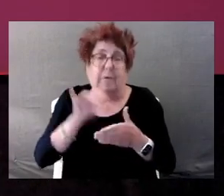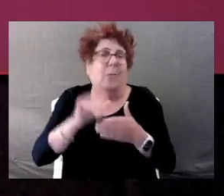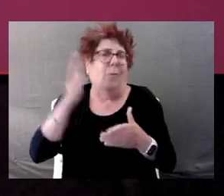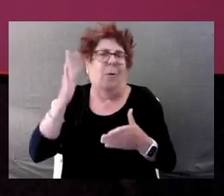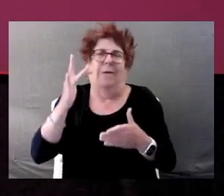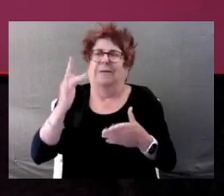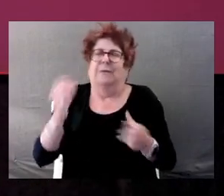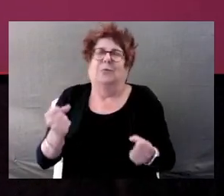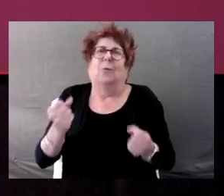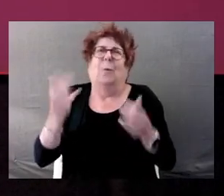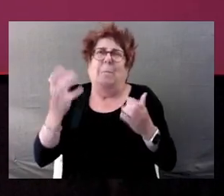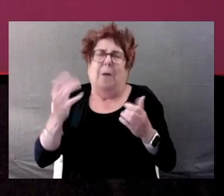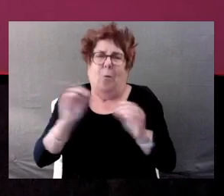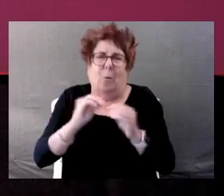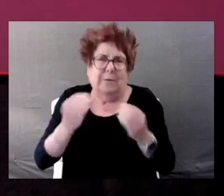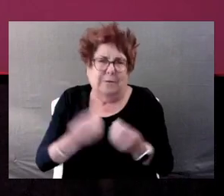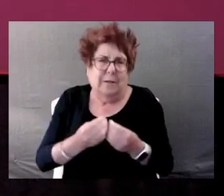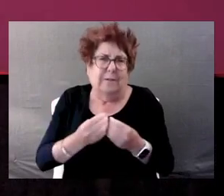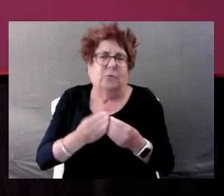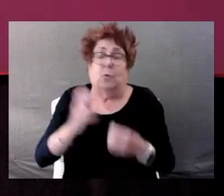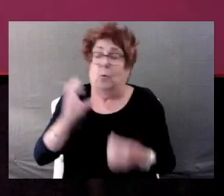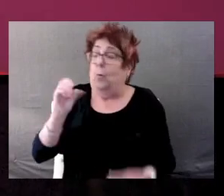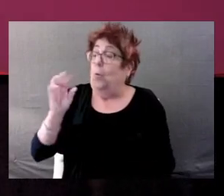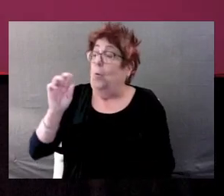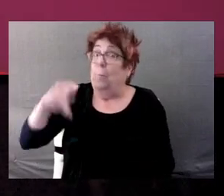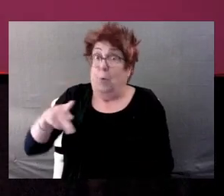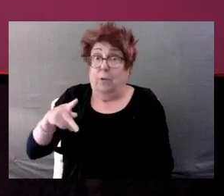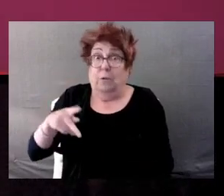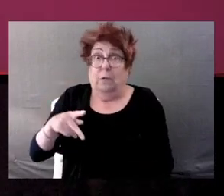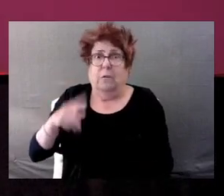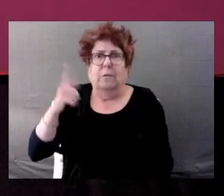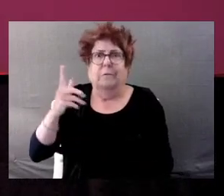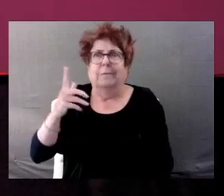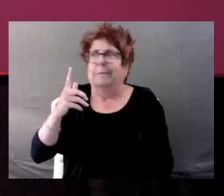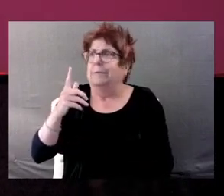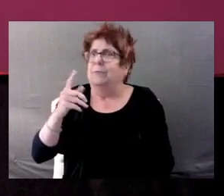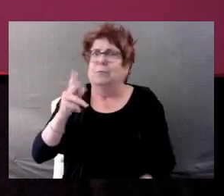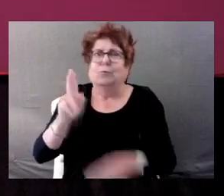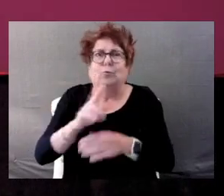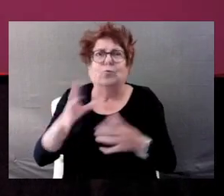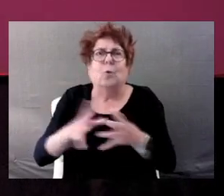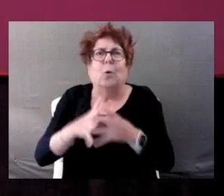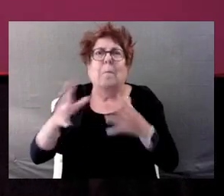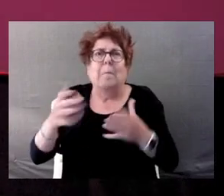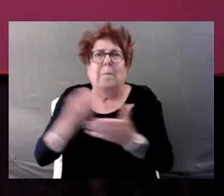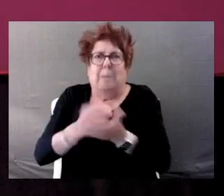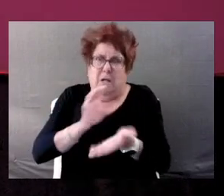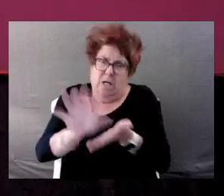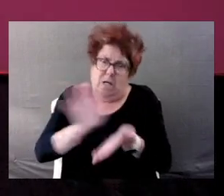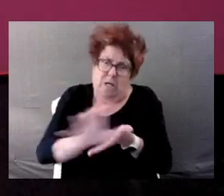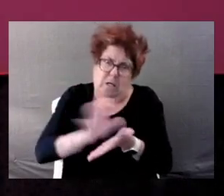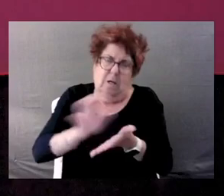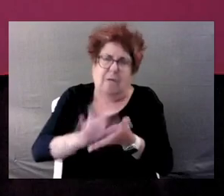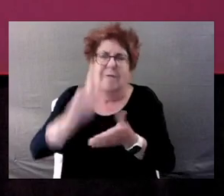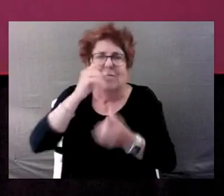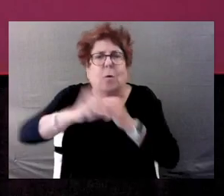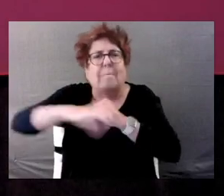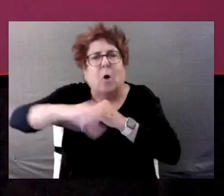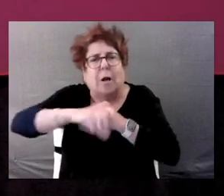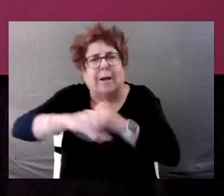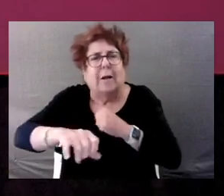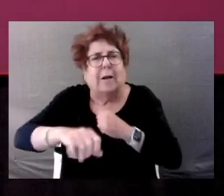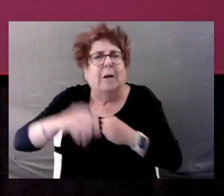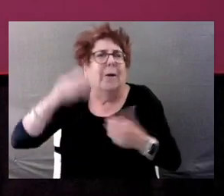many corporations have put so much money into marketing. What is marketing? All that is you're communicating a